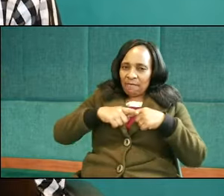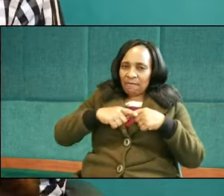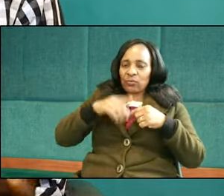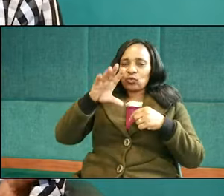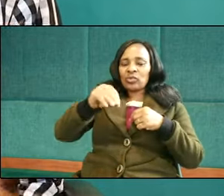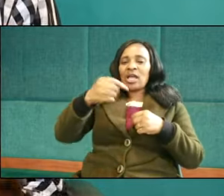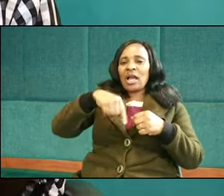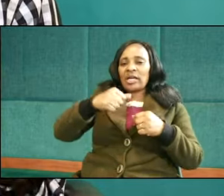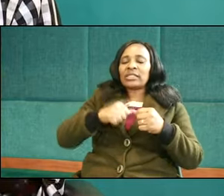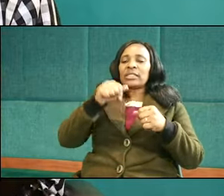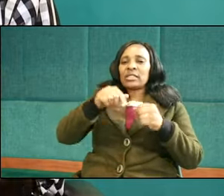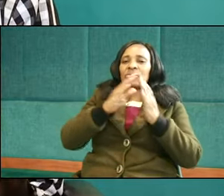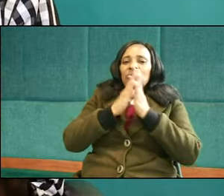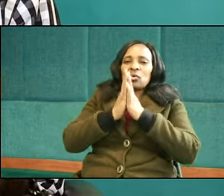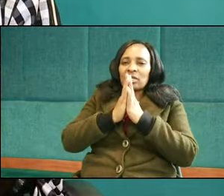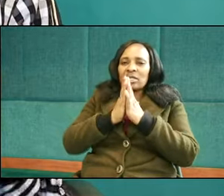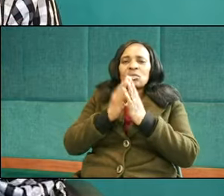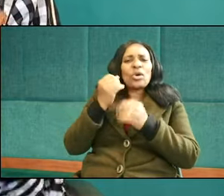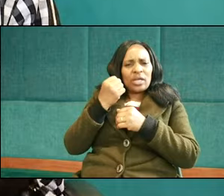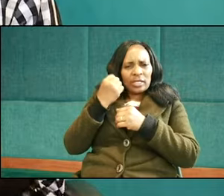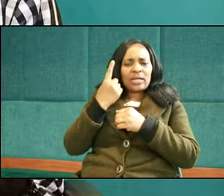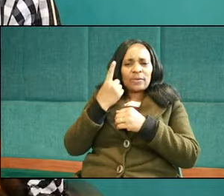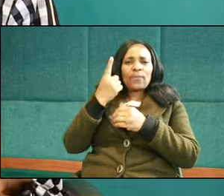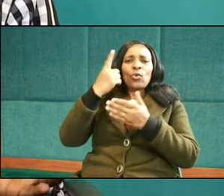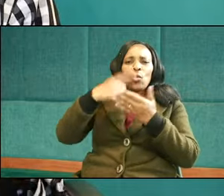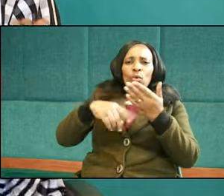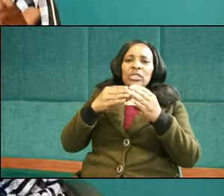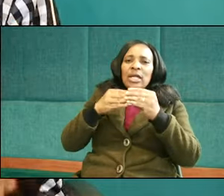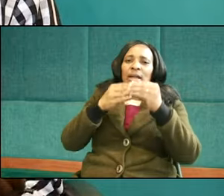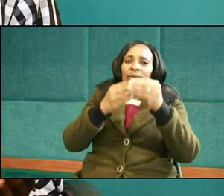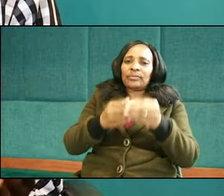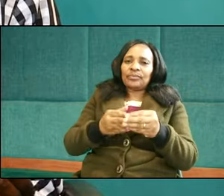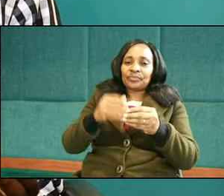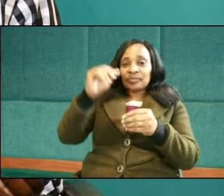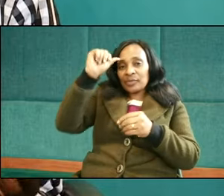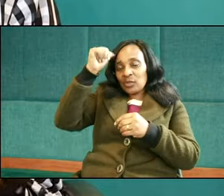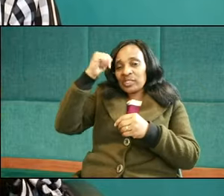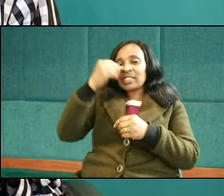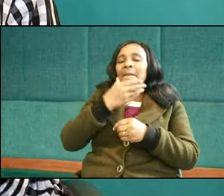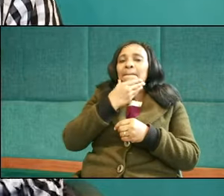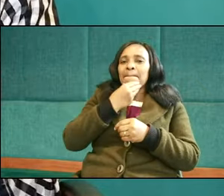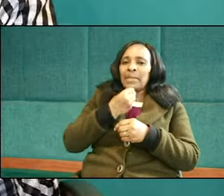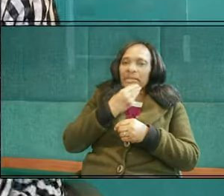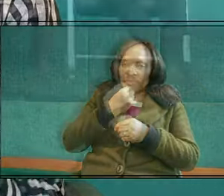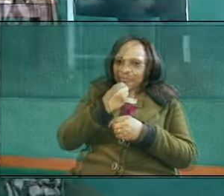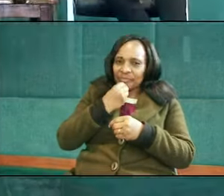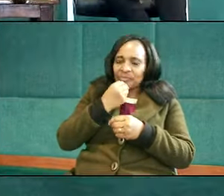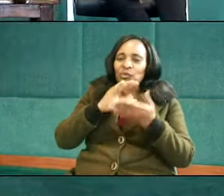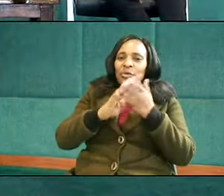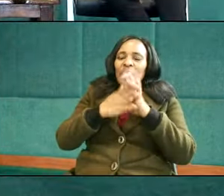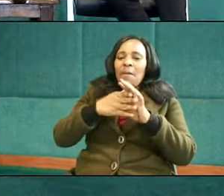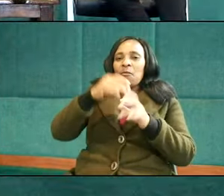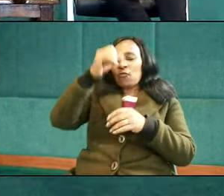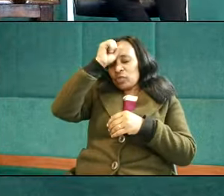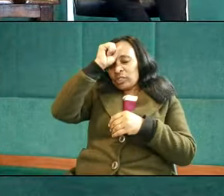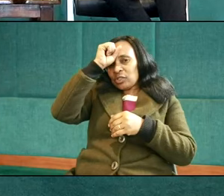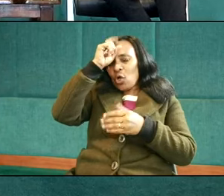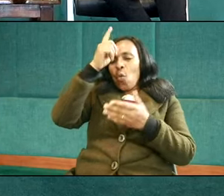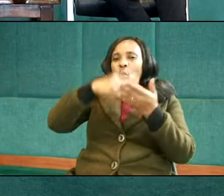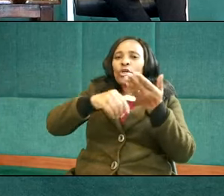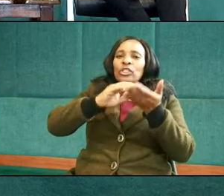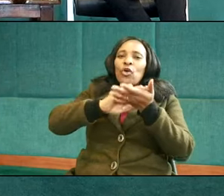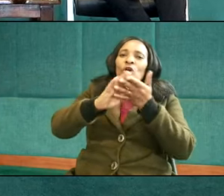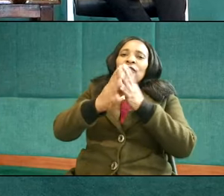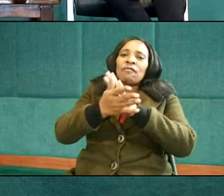us into this story to actually understand what led the wisest man to be foolish and what did he